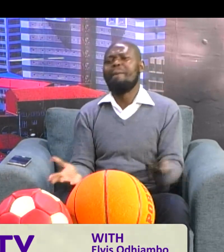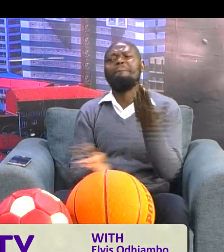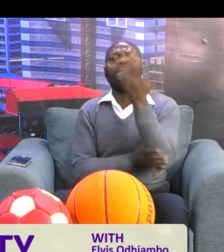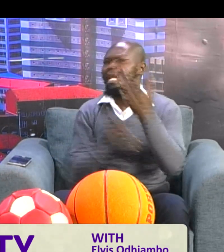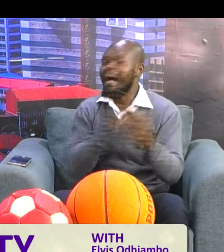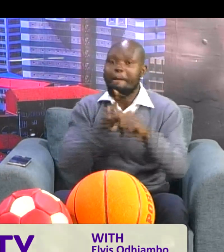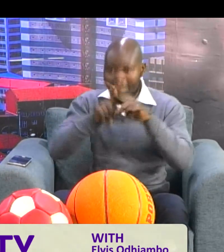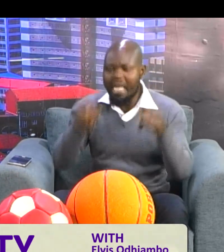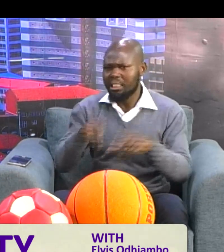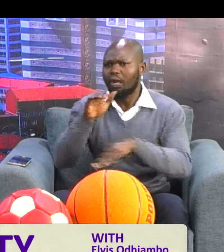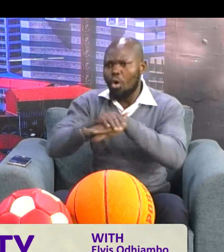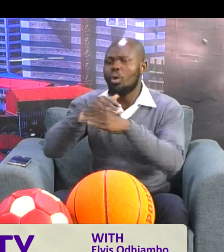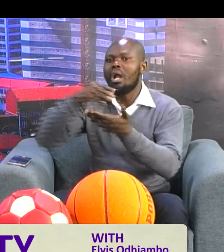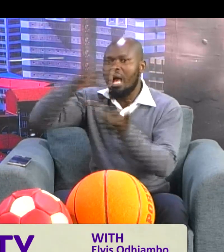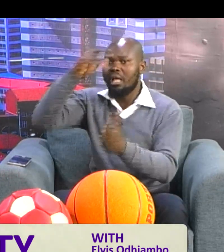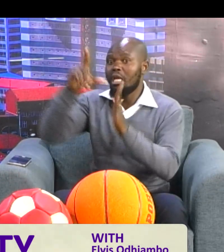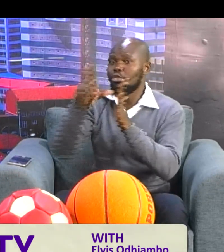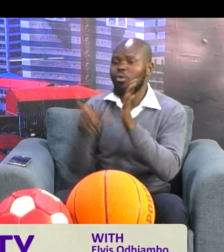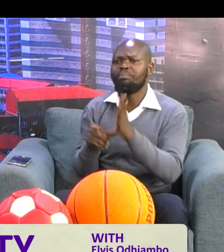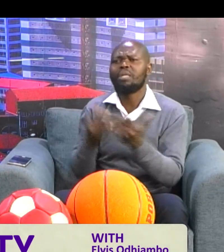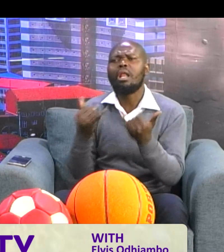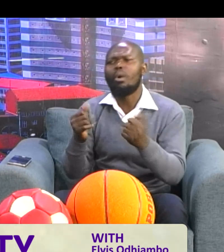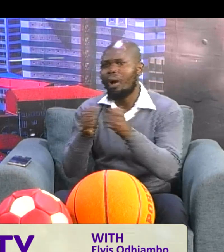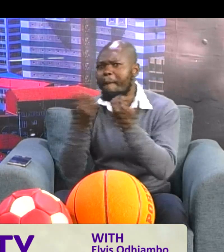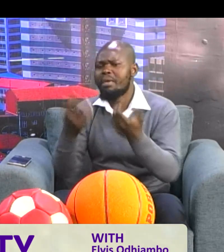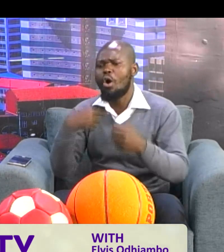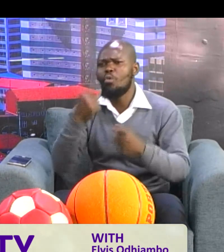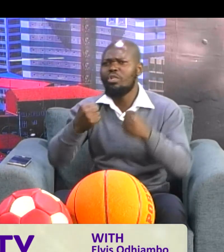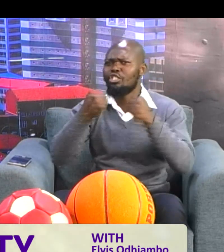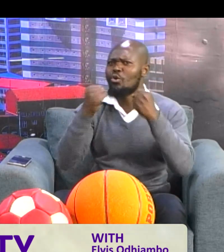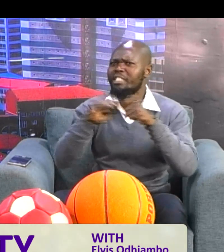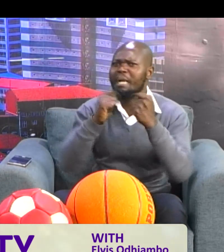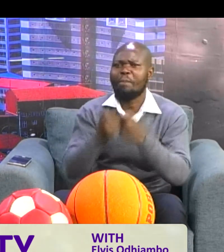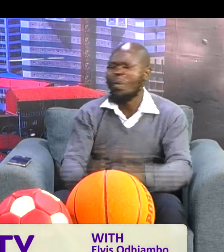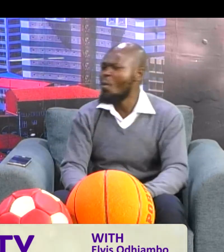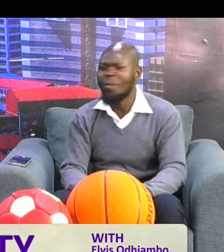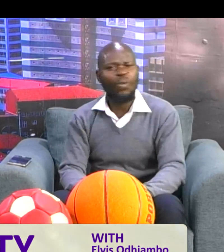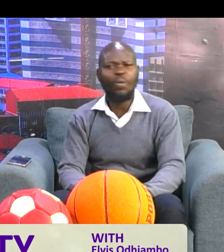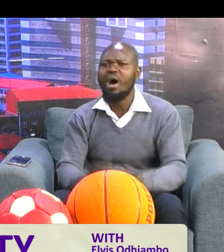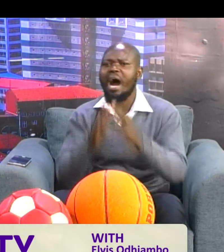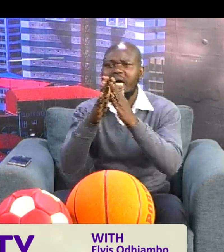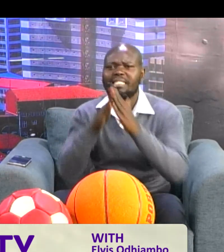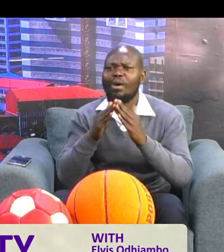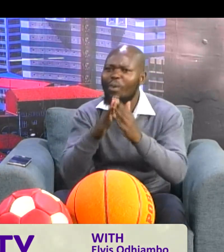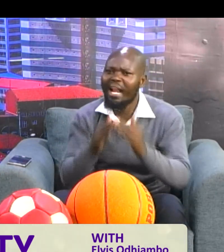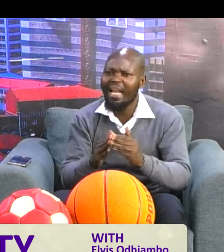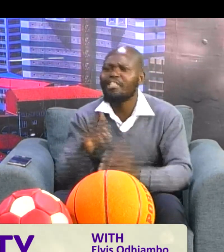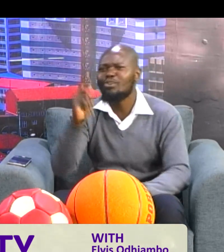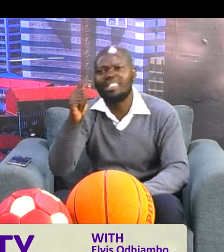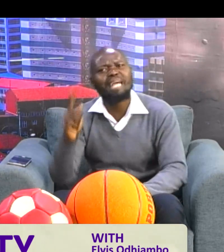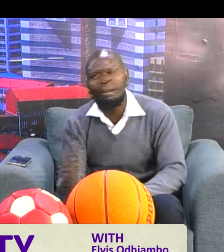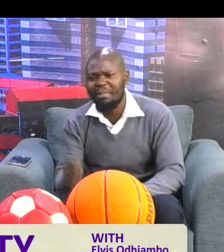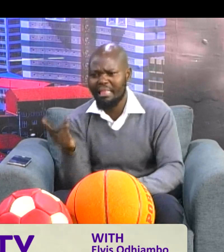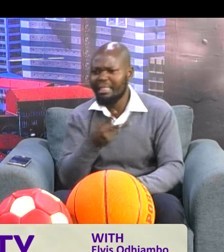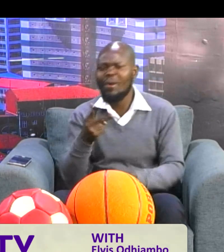and others gained something. Now we want to talk about two very strong teams,